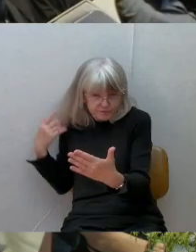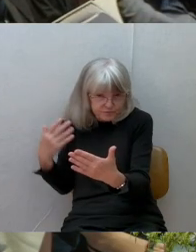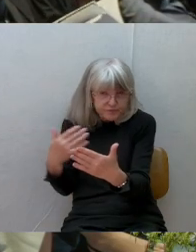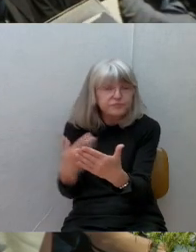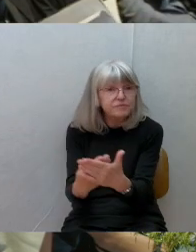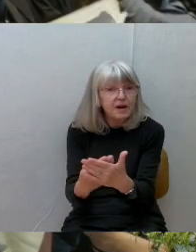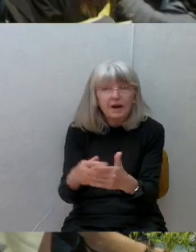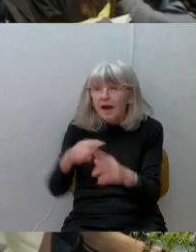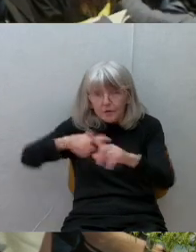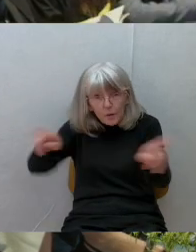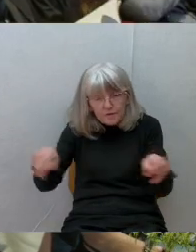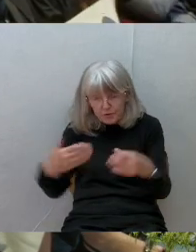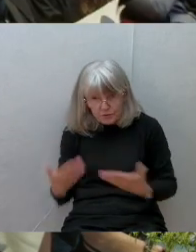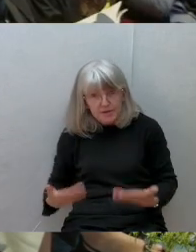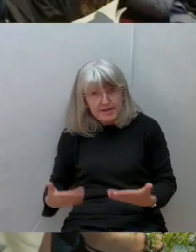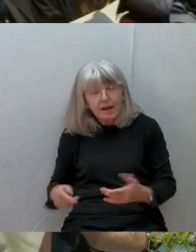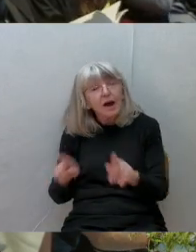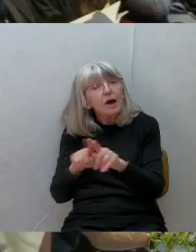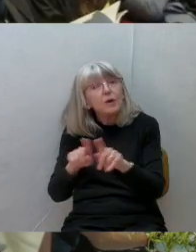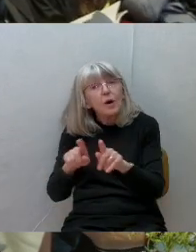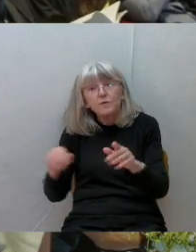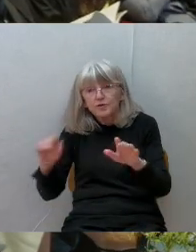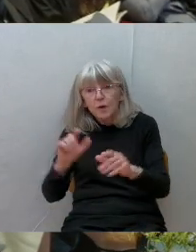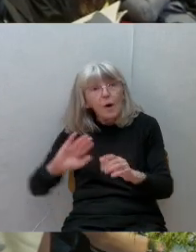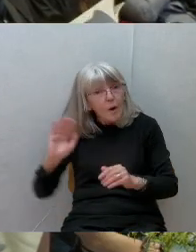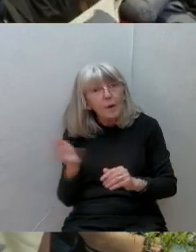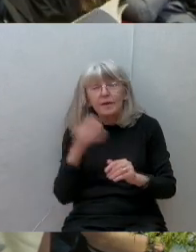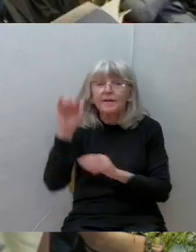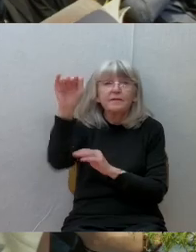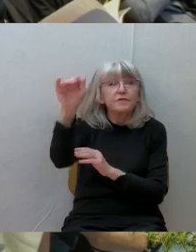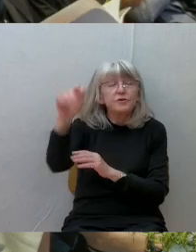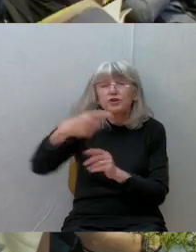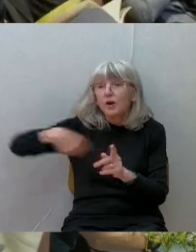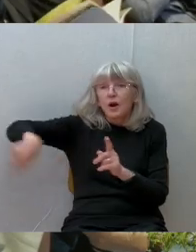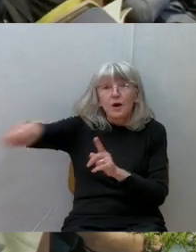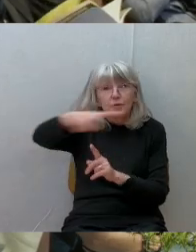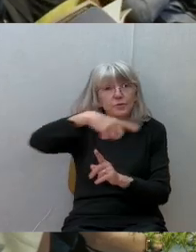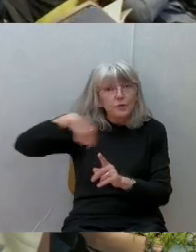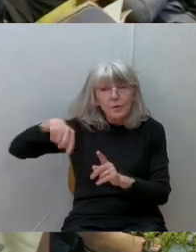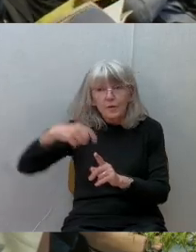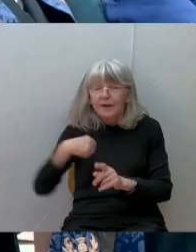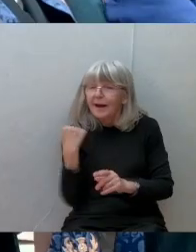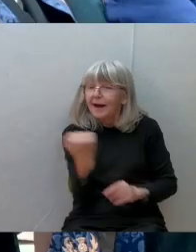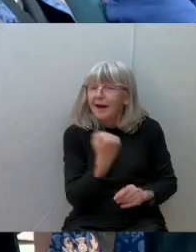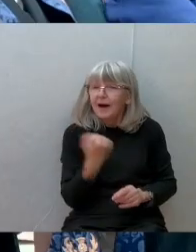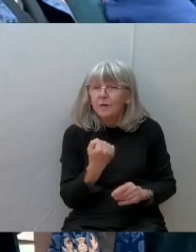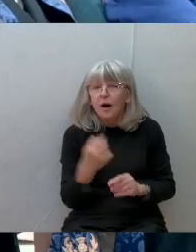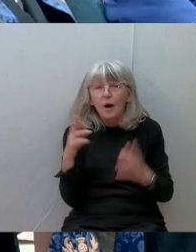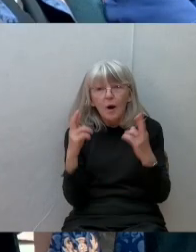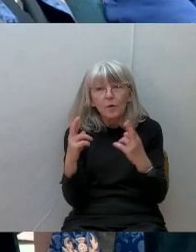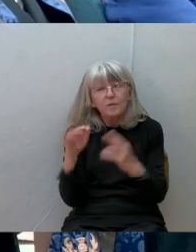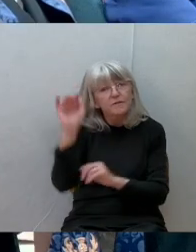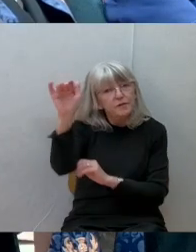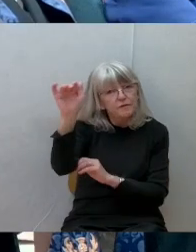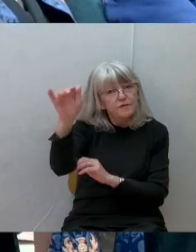across the stage in years to come, you are our hope for the delivery of meaningful change on issues like